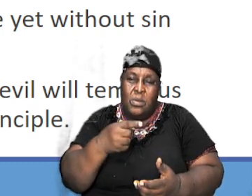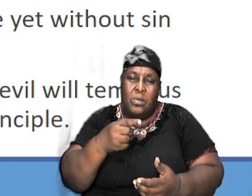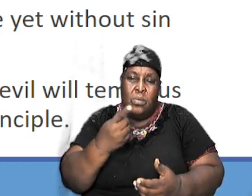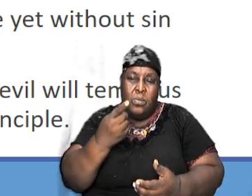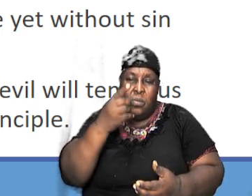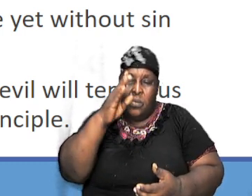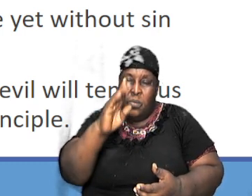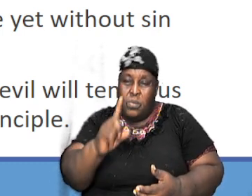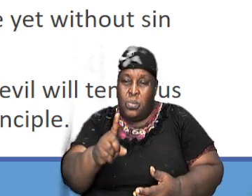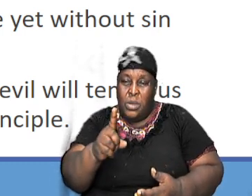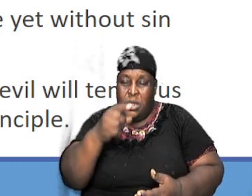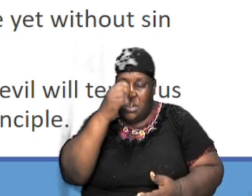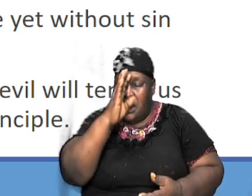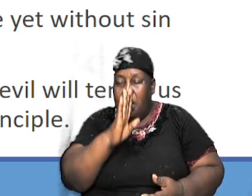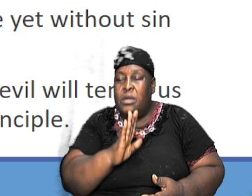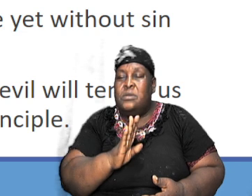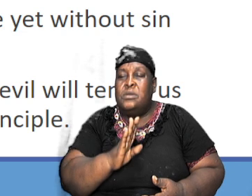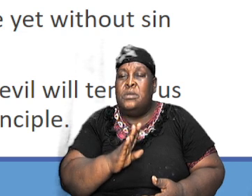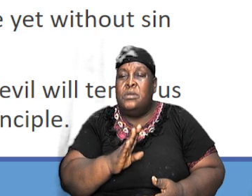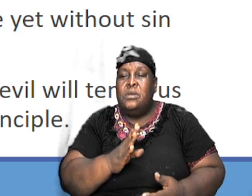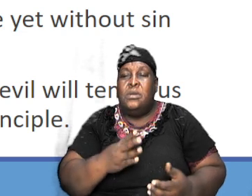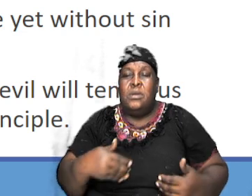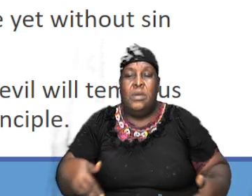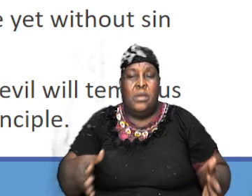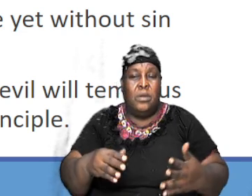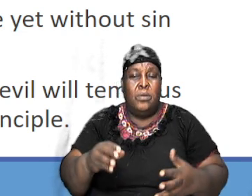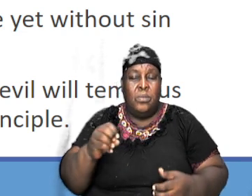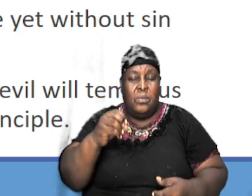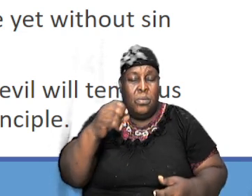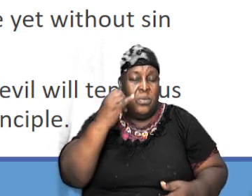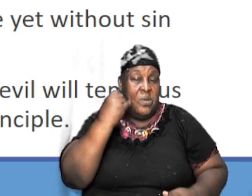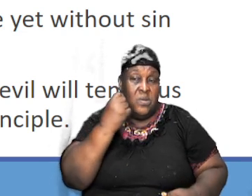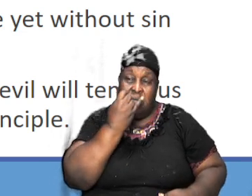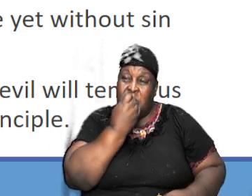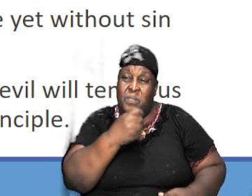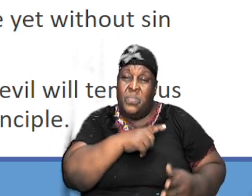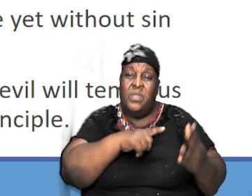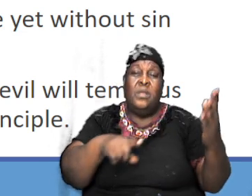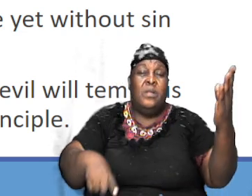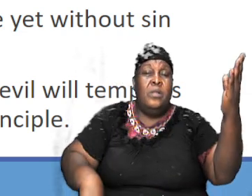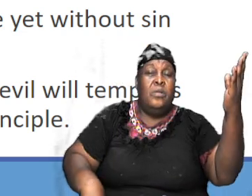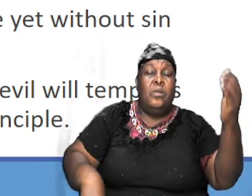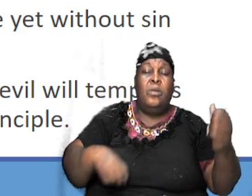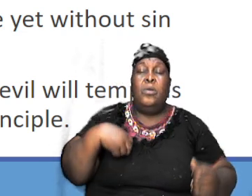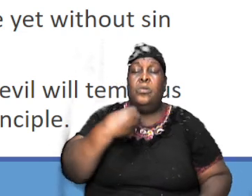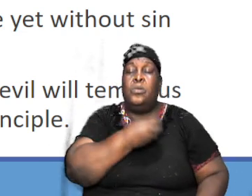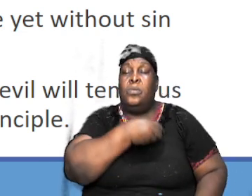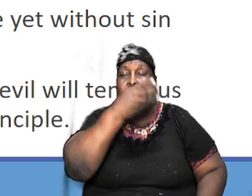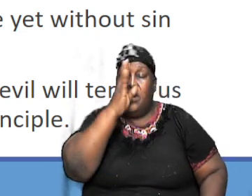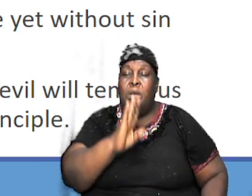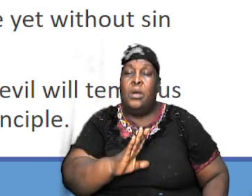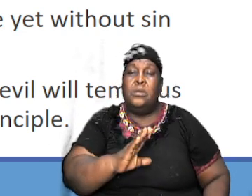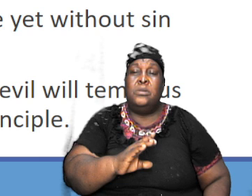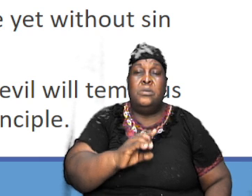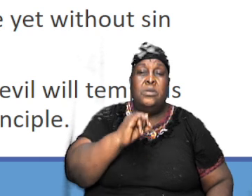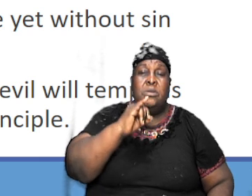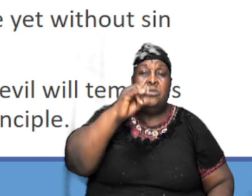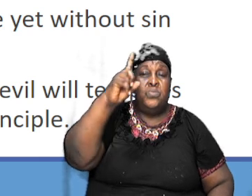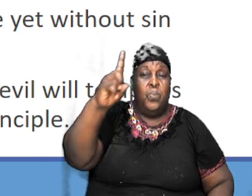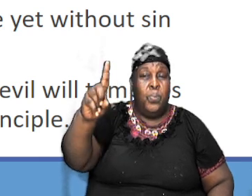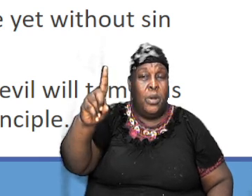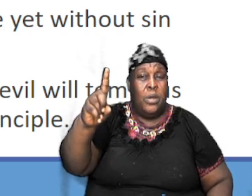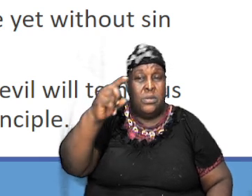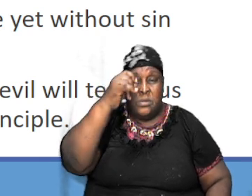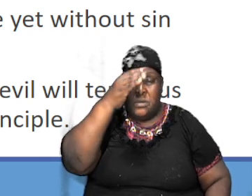God. The Bible says, hear, O Israel, the Lord our God is